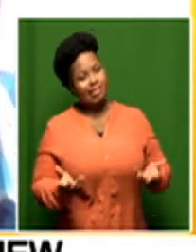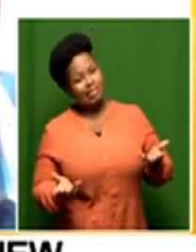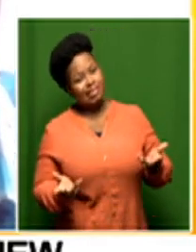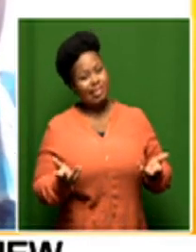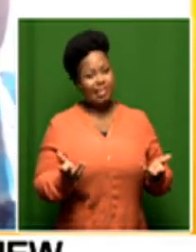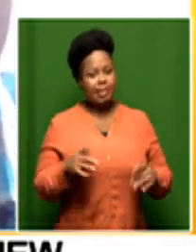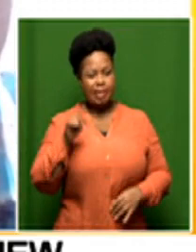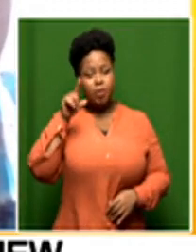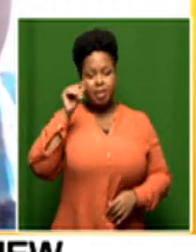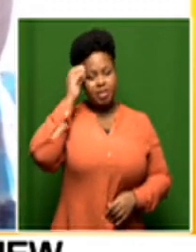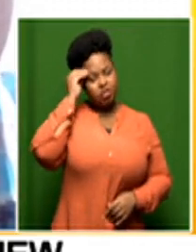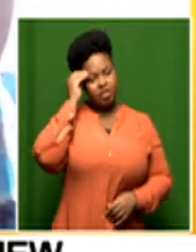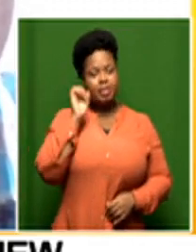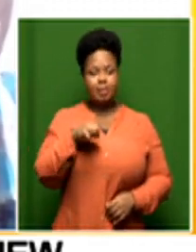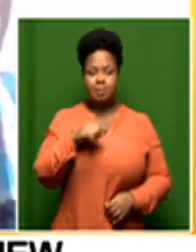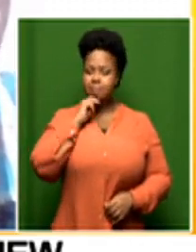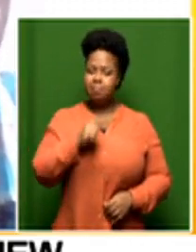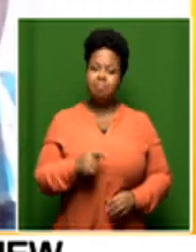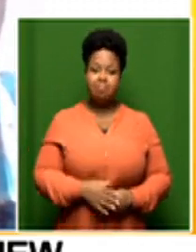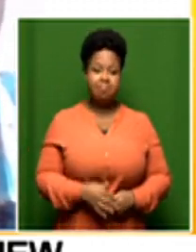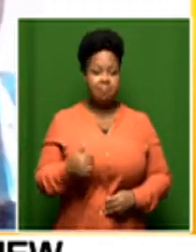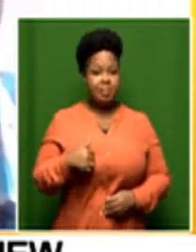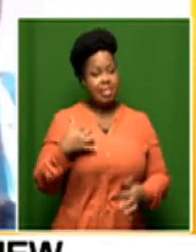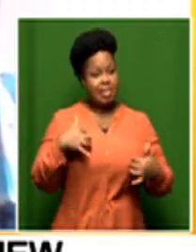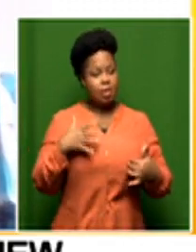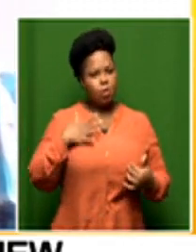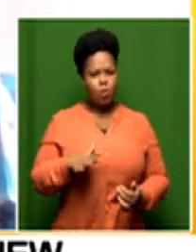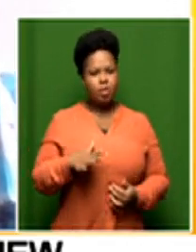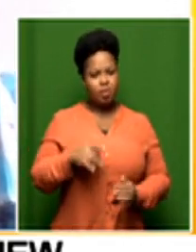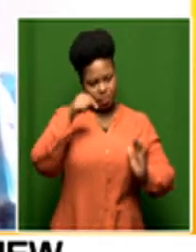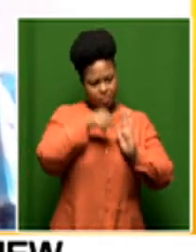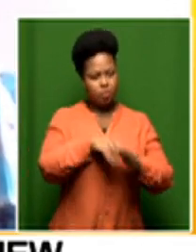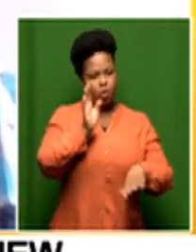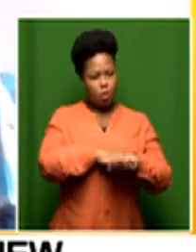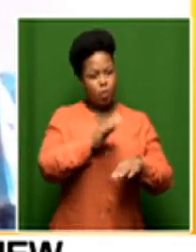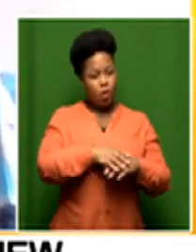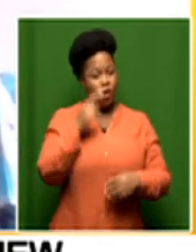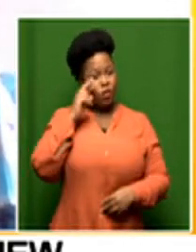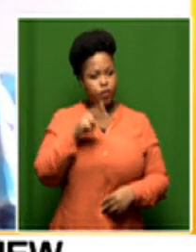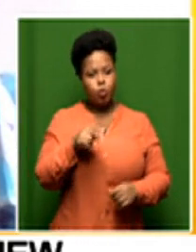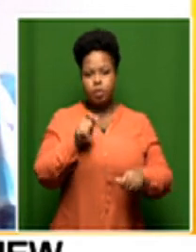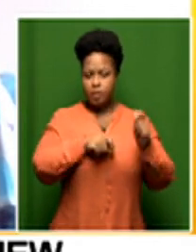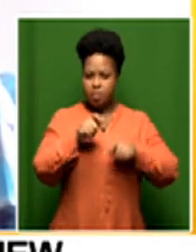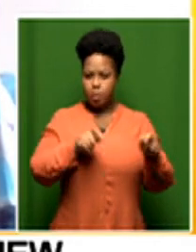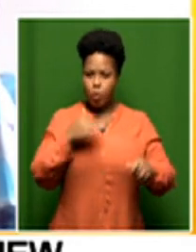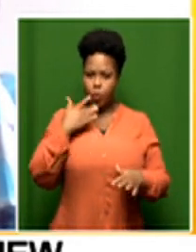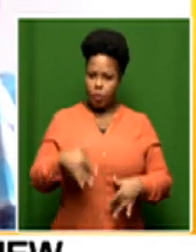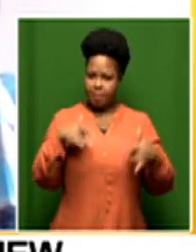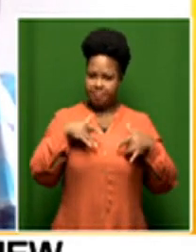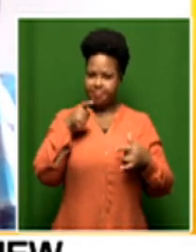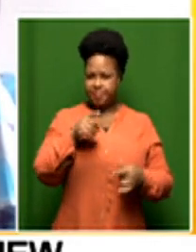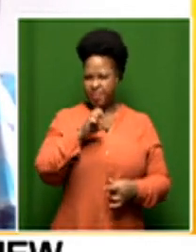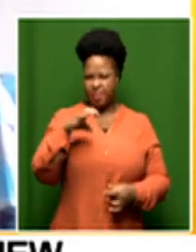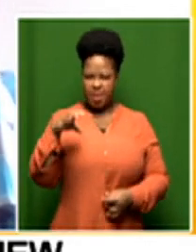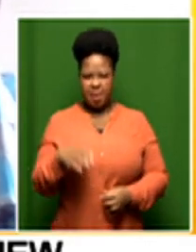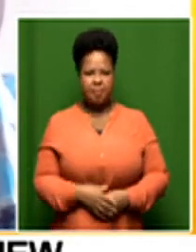It's an interesting conversation we're having. It certainly is, and I look forward to getting some of the views from the people that do live in the Eastern Cape,